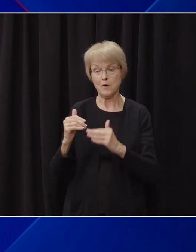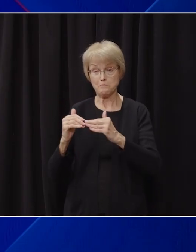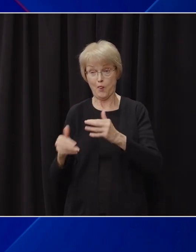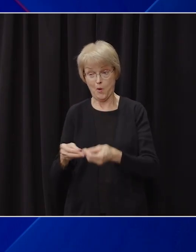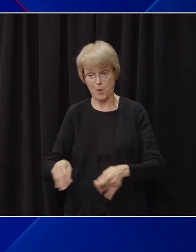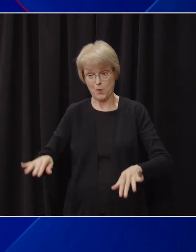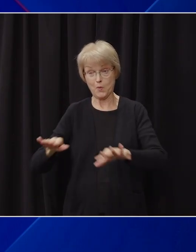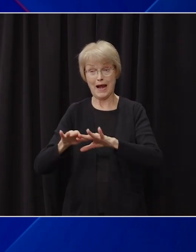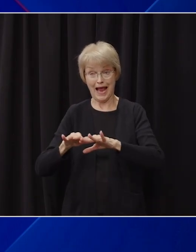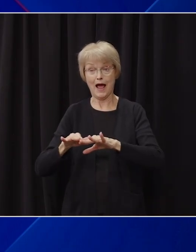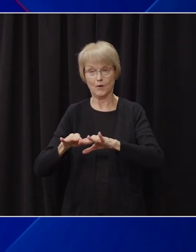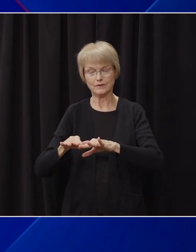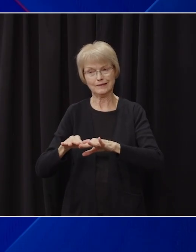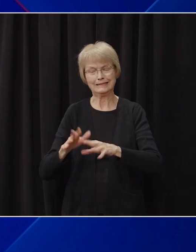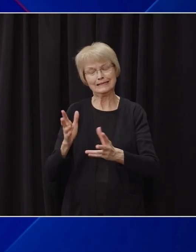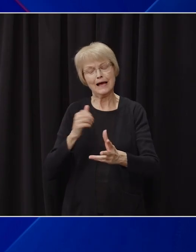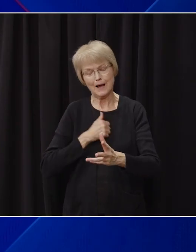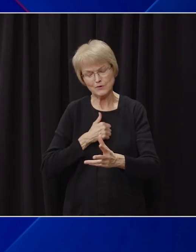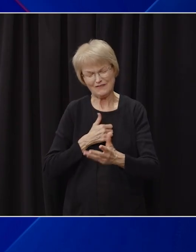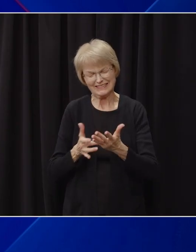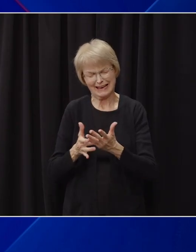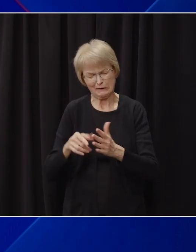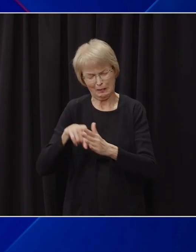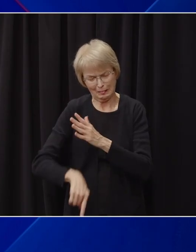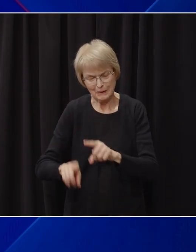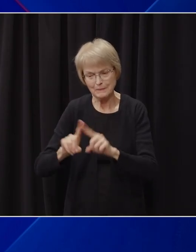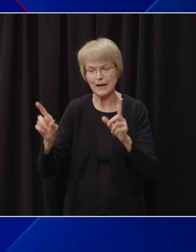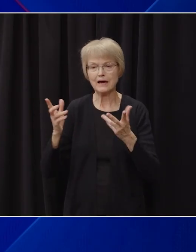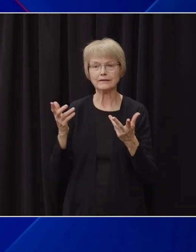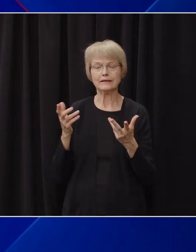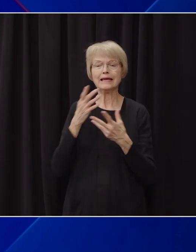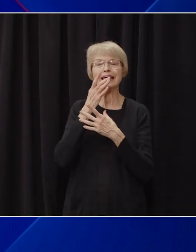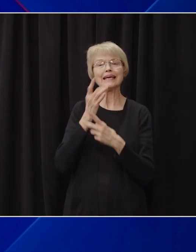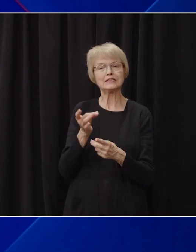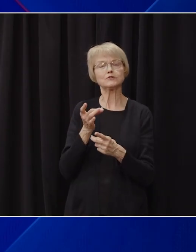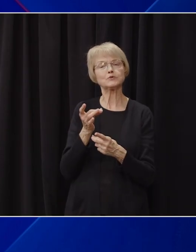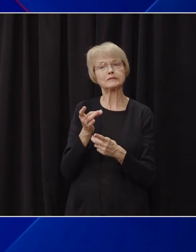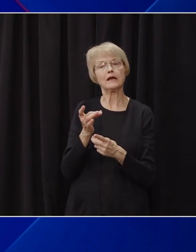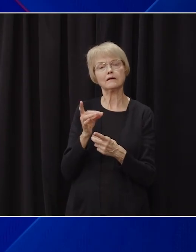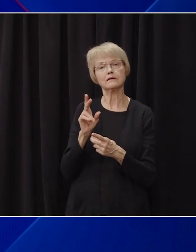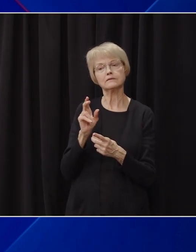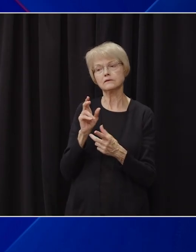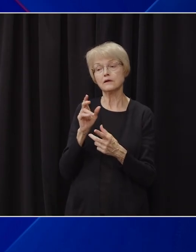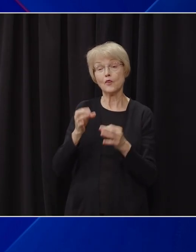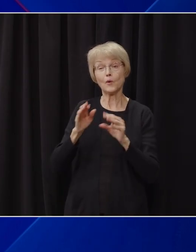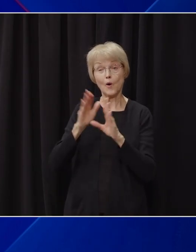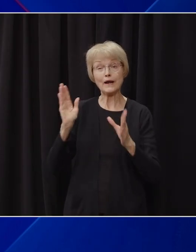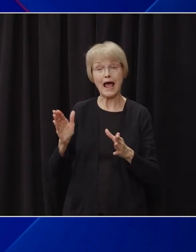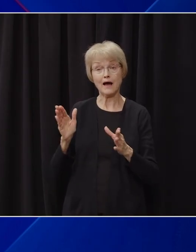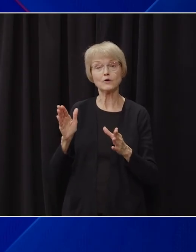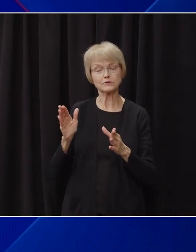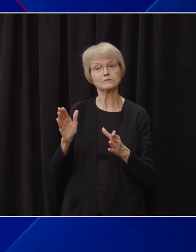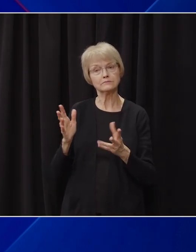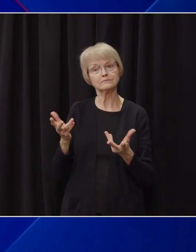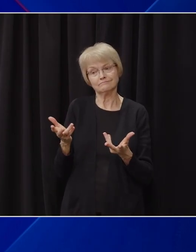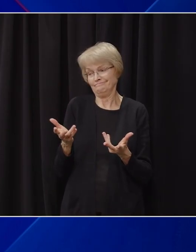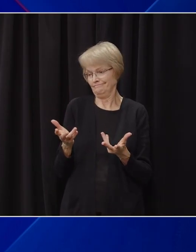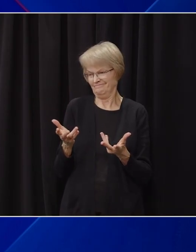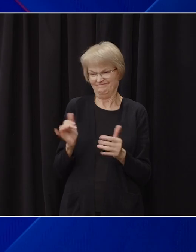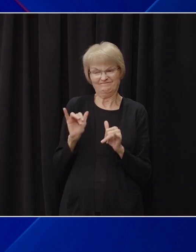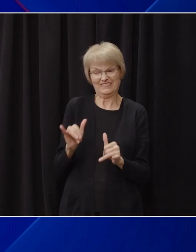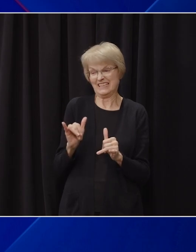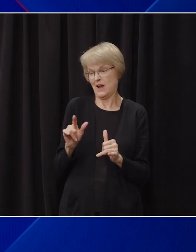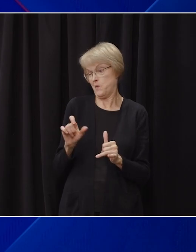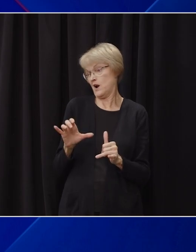might be getting too technical. So it's kind of interesting to think about, though, that the courthouse should be here for another 100